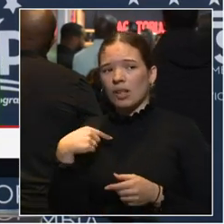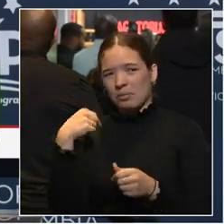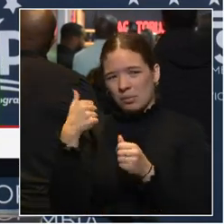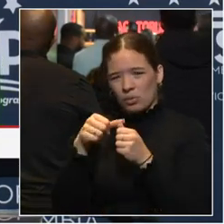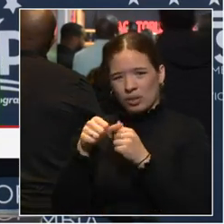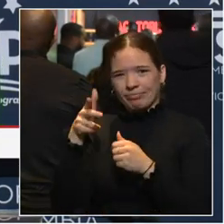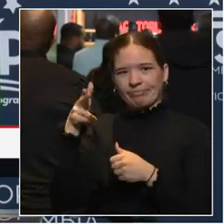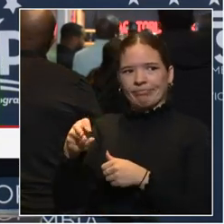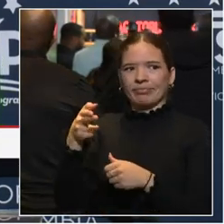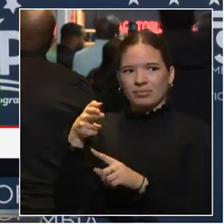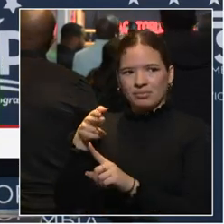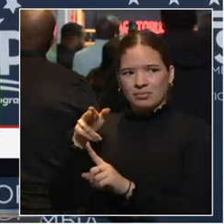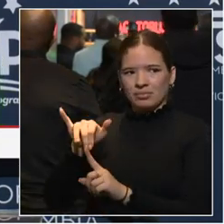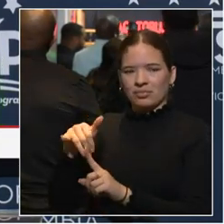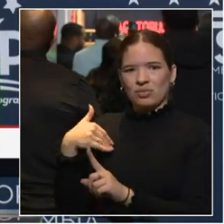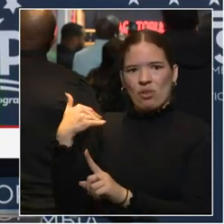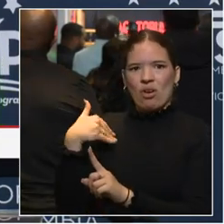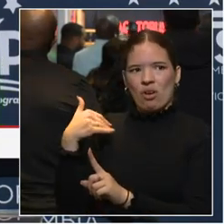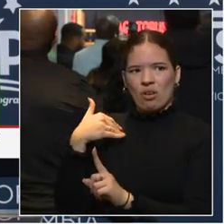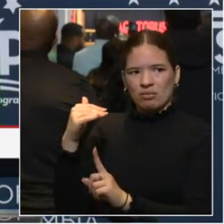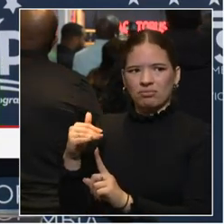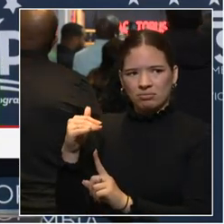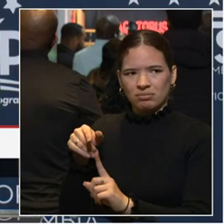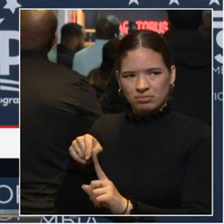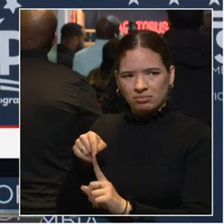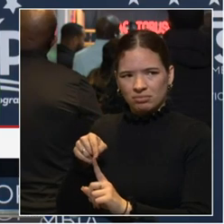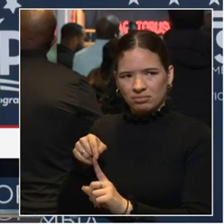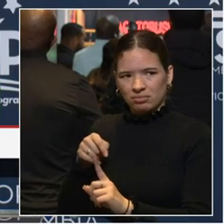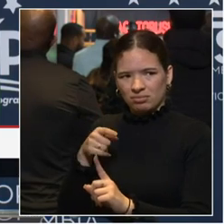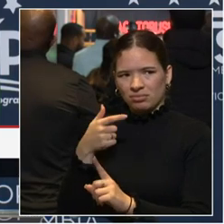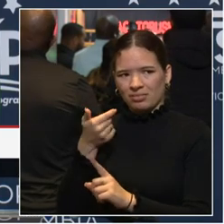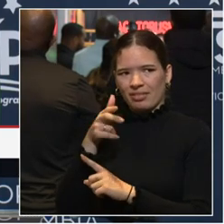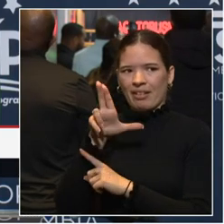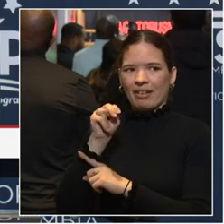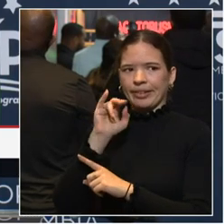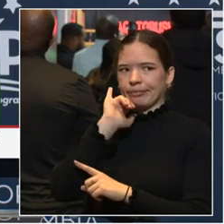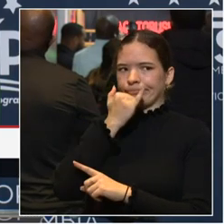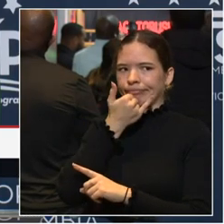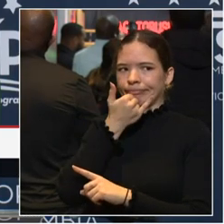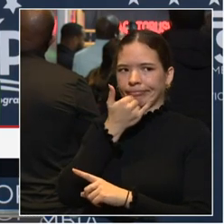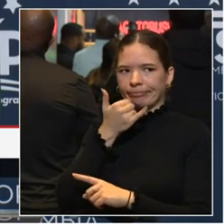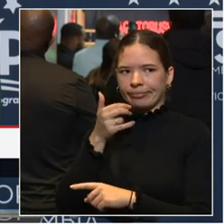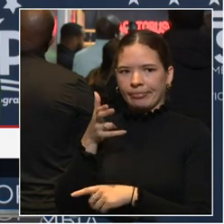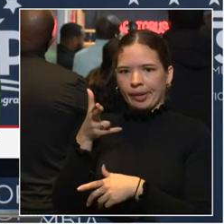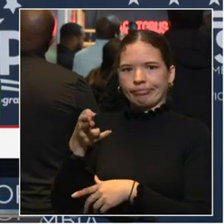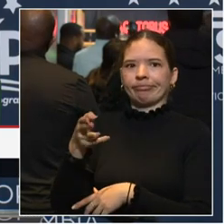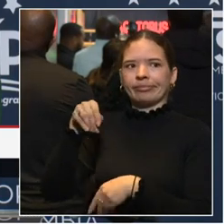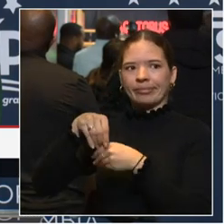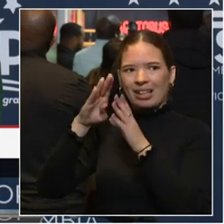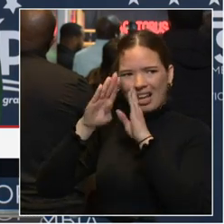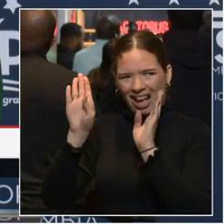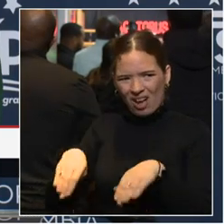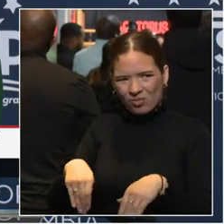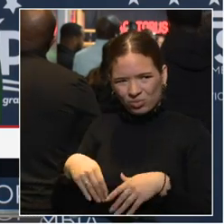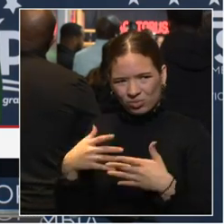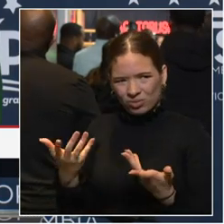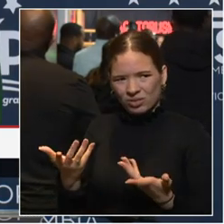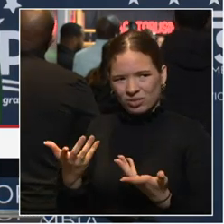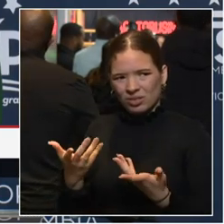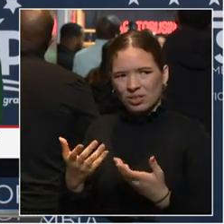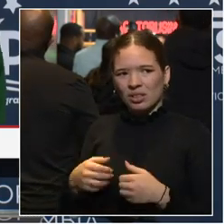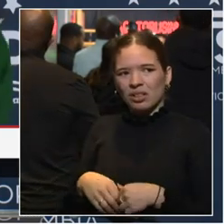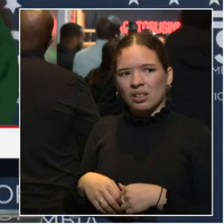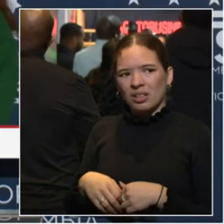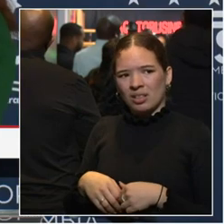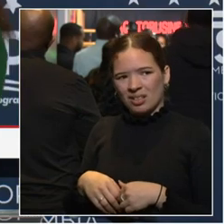Saturday. And they revealed that the gun that was used was accidentally left in the house. We talk a lot about the availability of guns in the street.